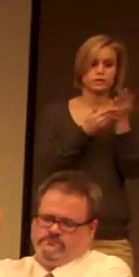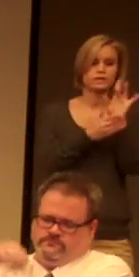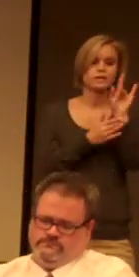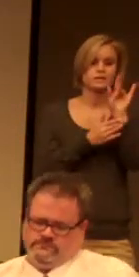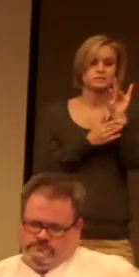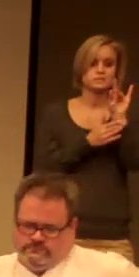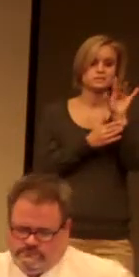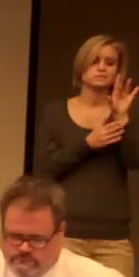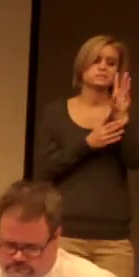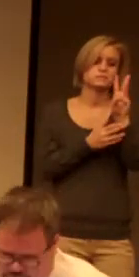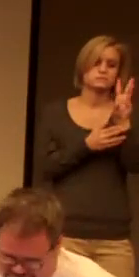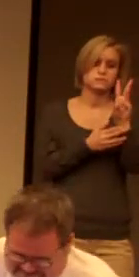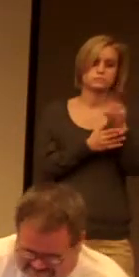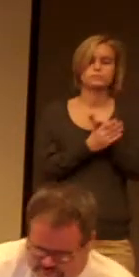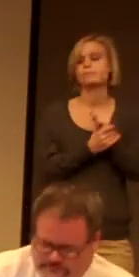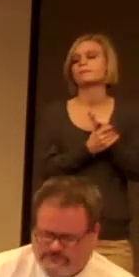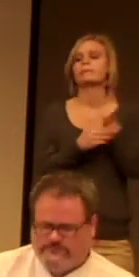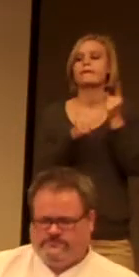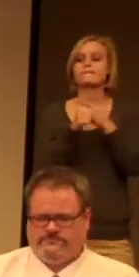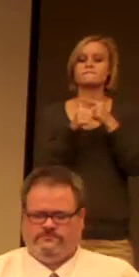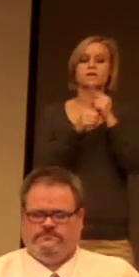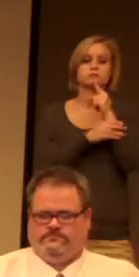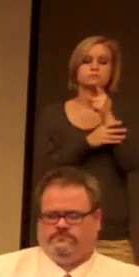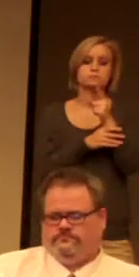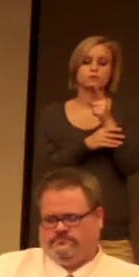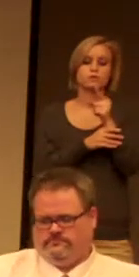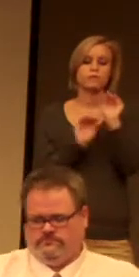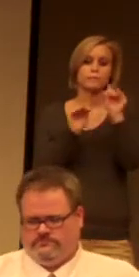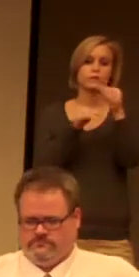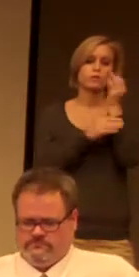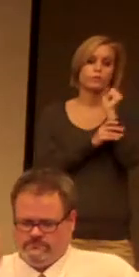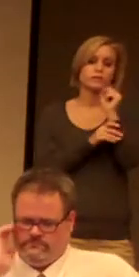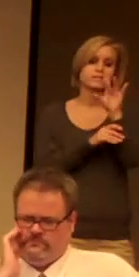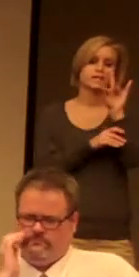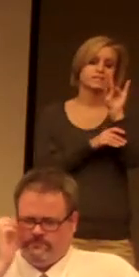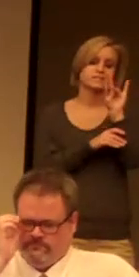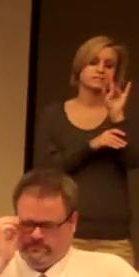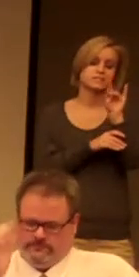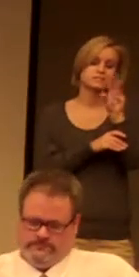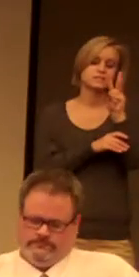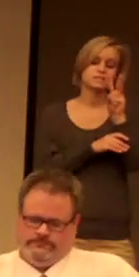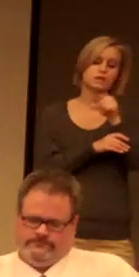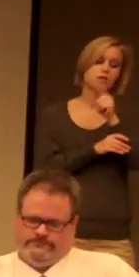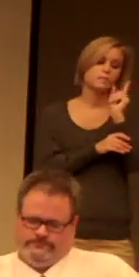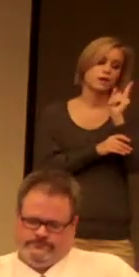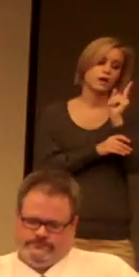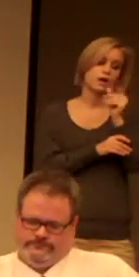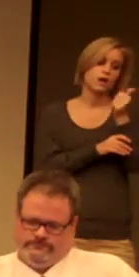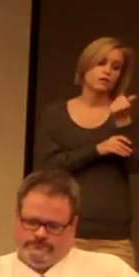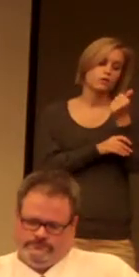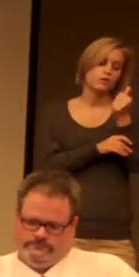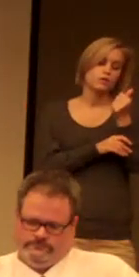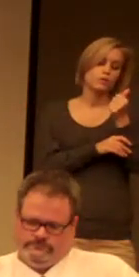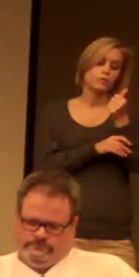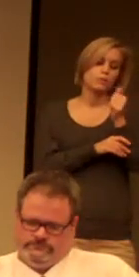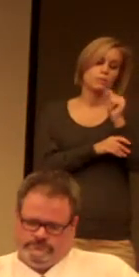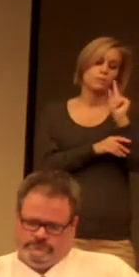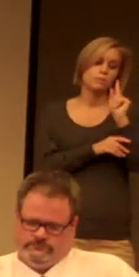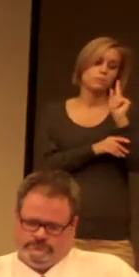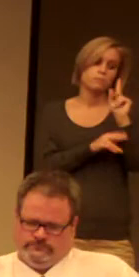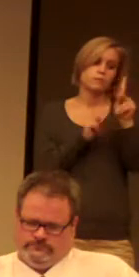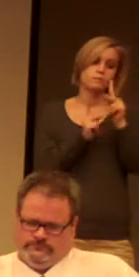1866. The first real burial is 1866. There will be other people who will be